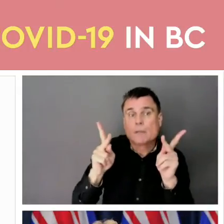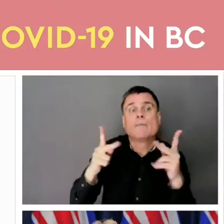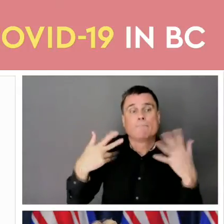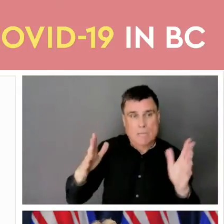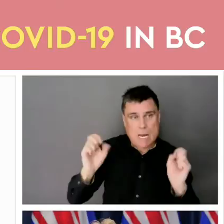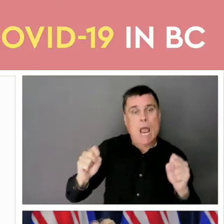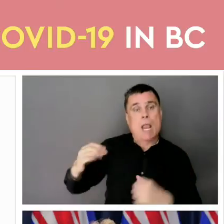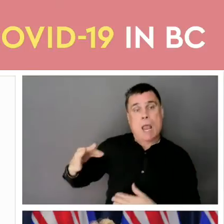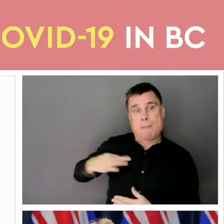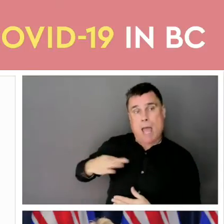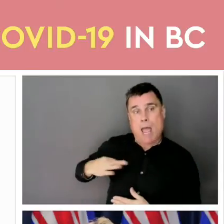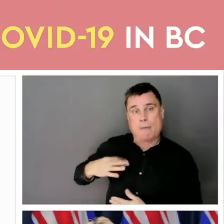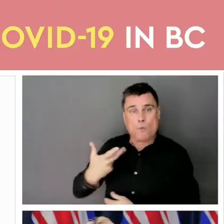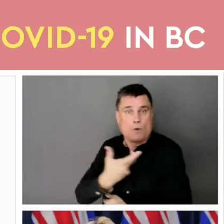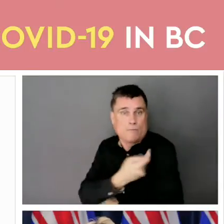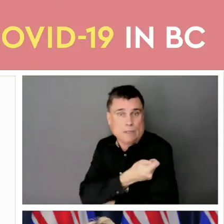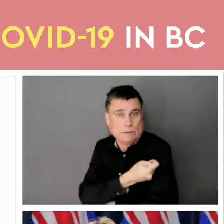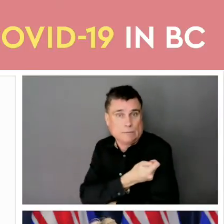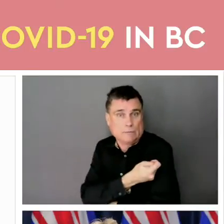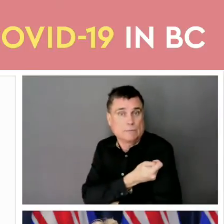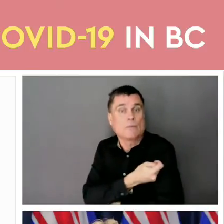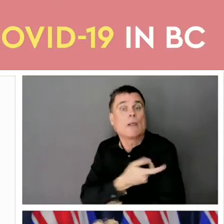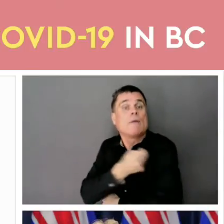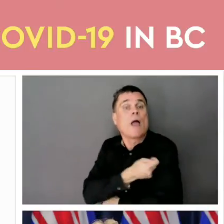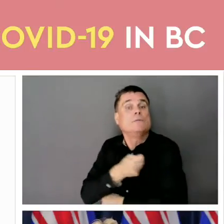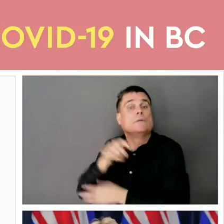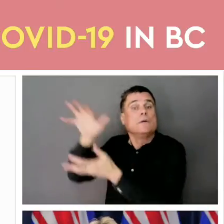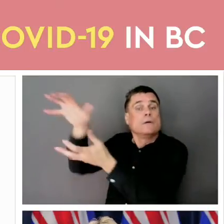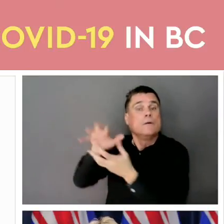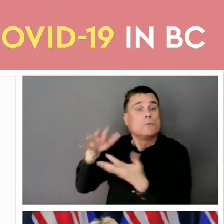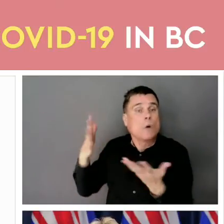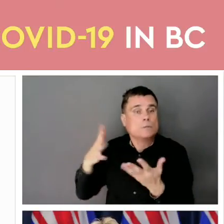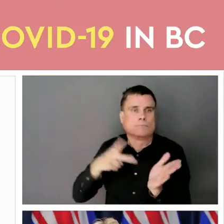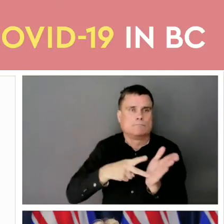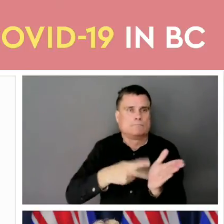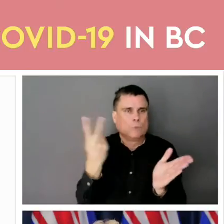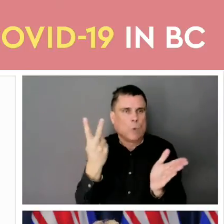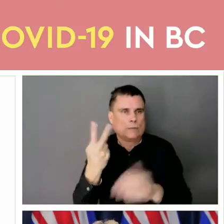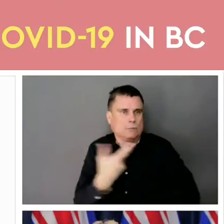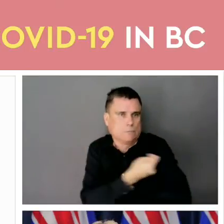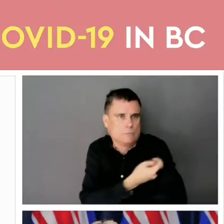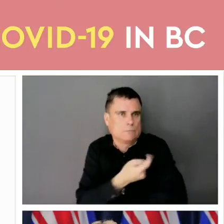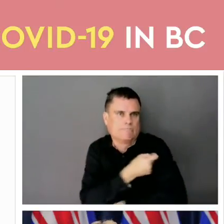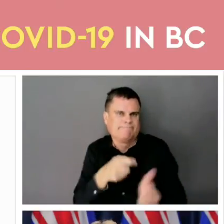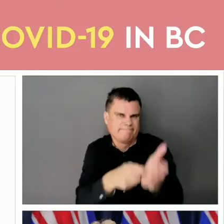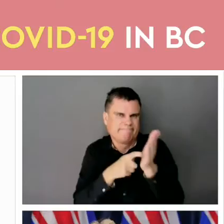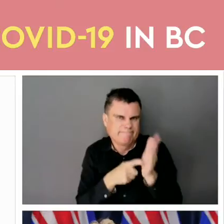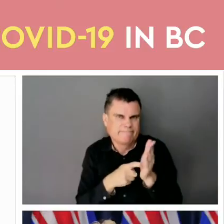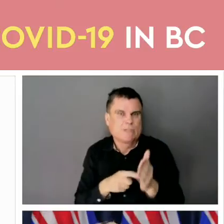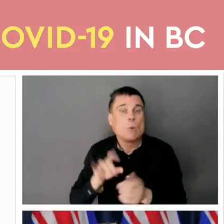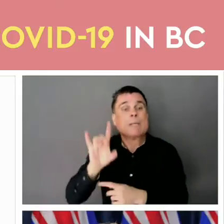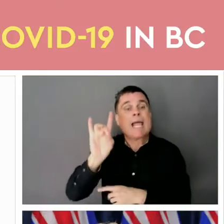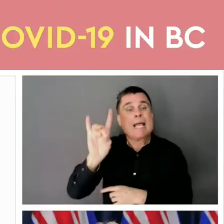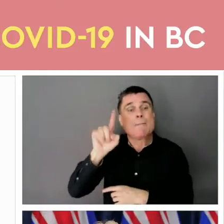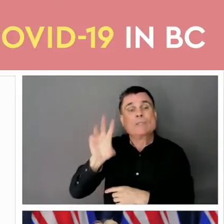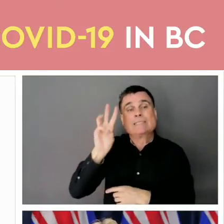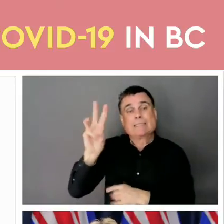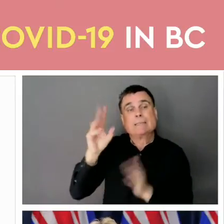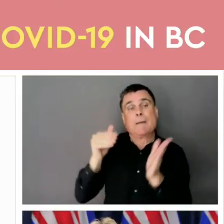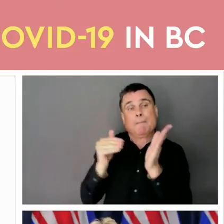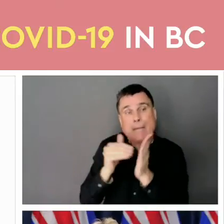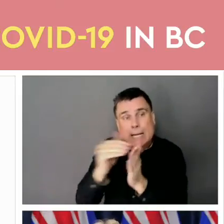doses. So that is 8.6 million immunizations that need to be done in the next few months. We will do